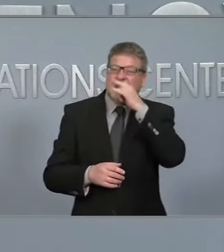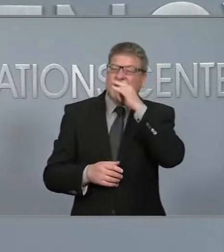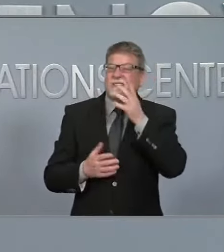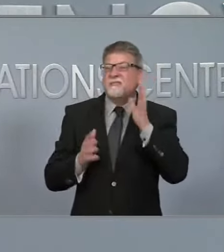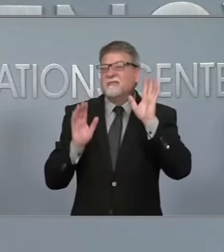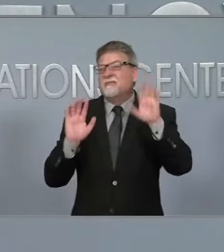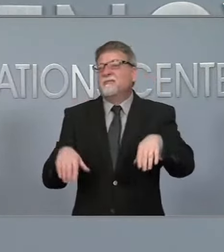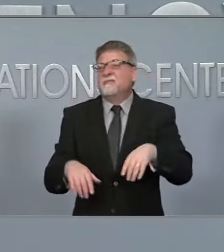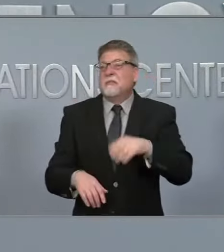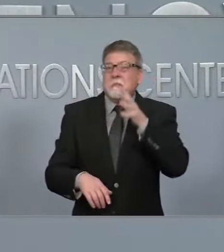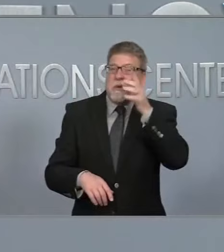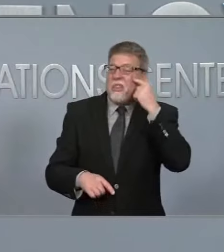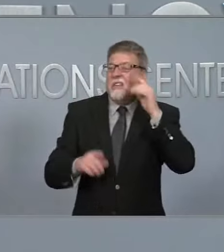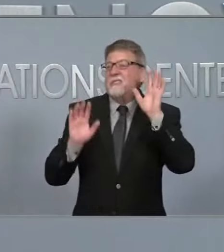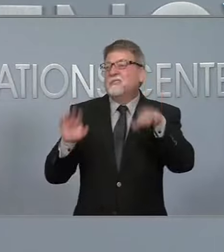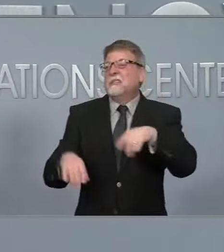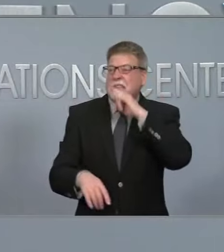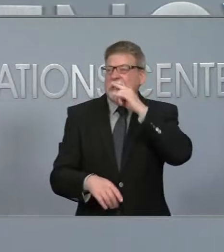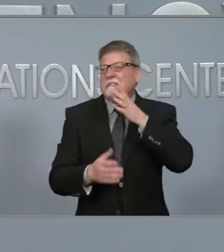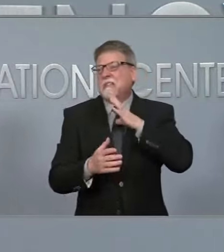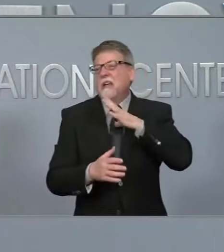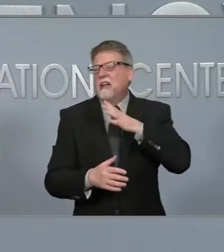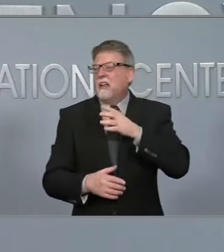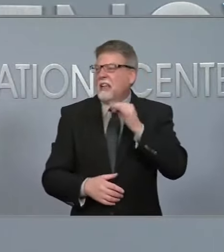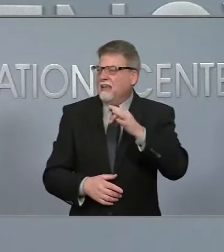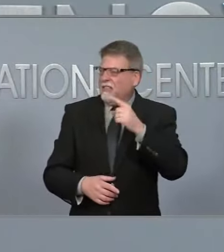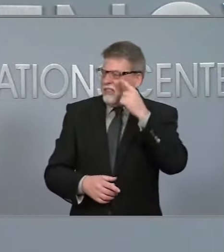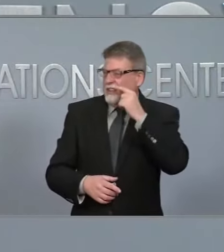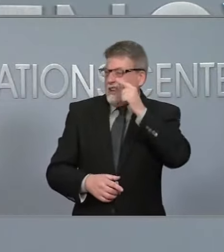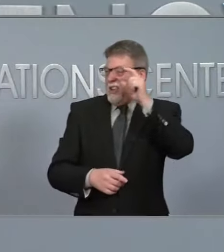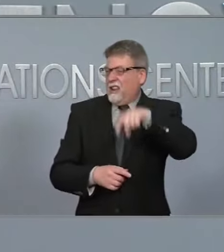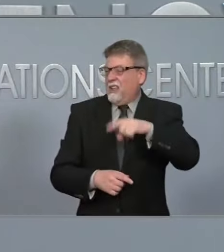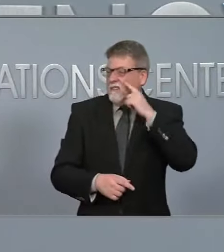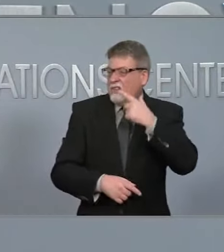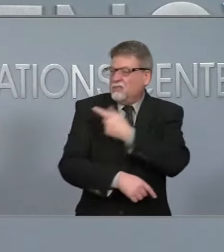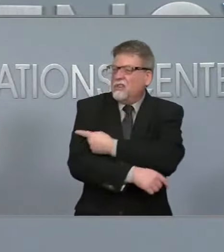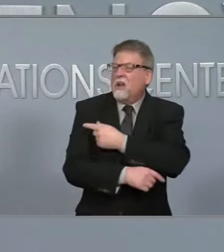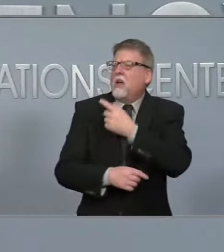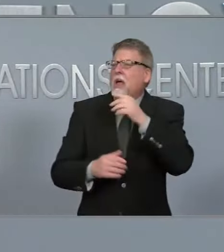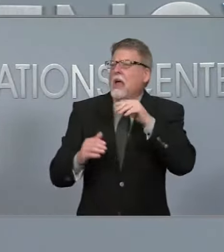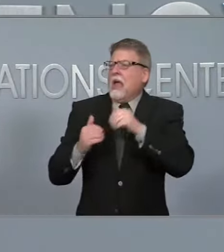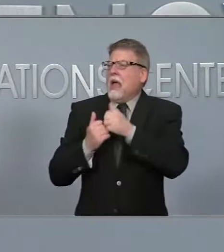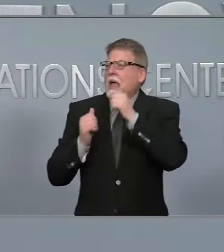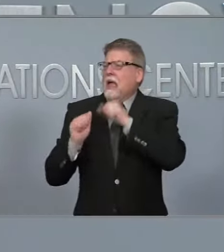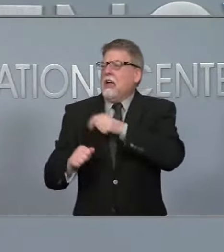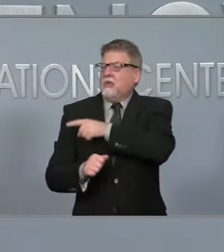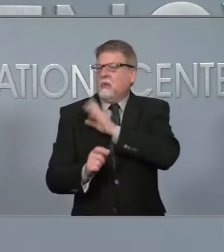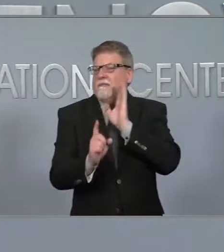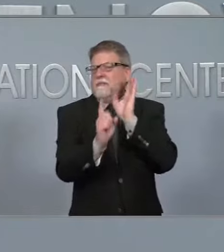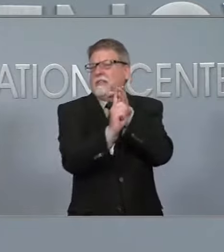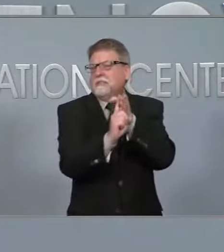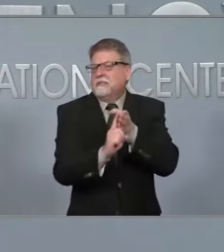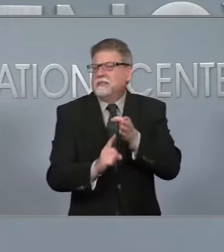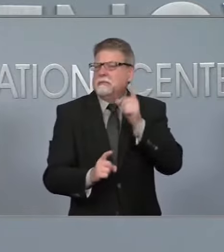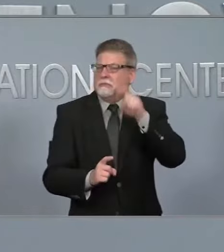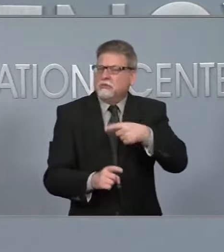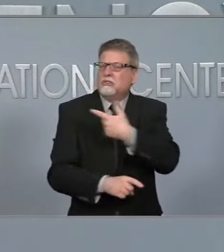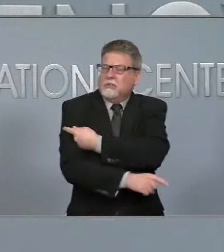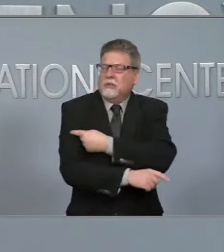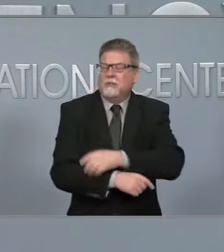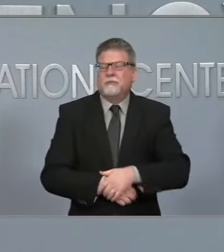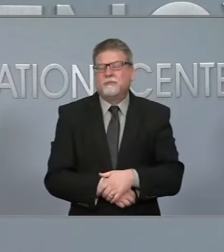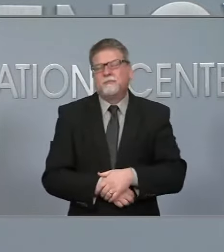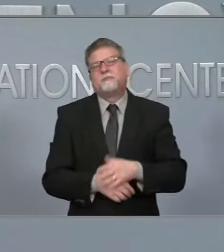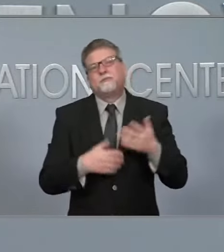people not think it's necessary? And if they don't think it's necessary, what's the message to them? Why should it be necessary? Yeah, certainly we